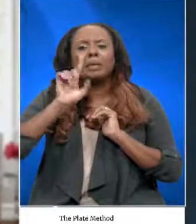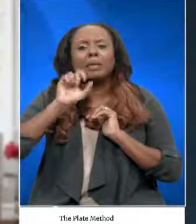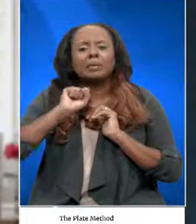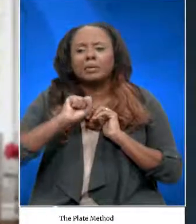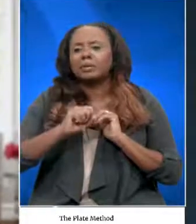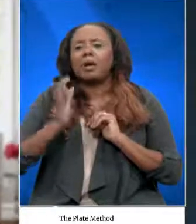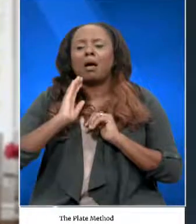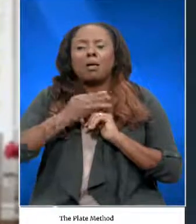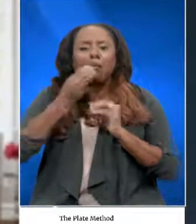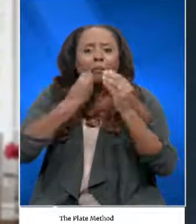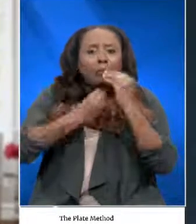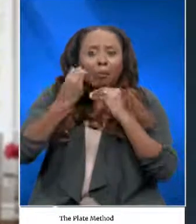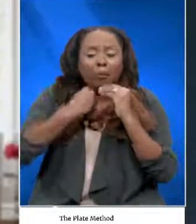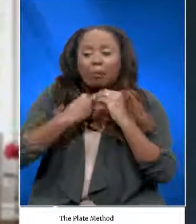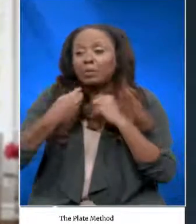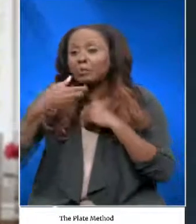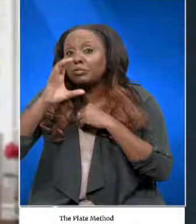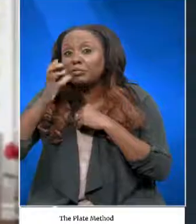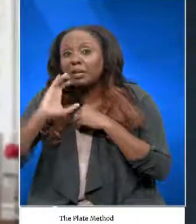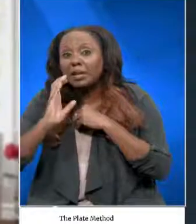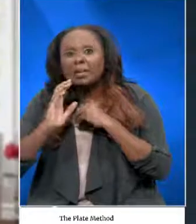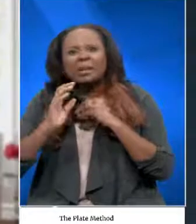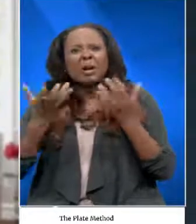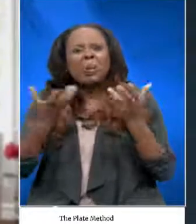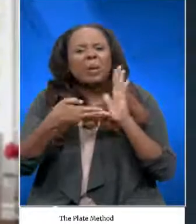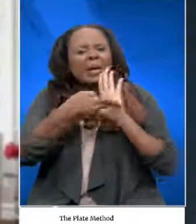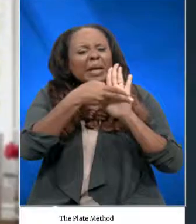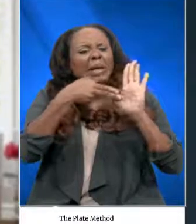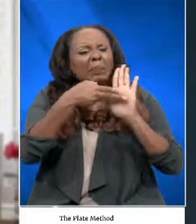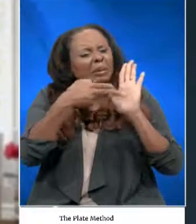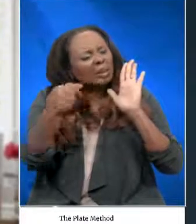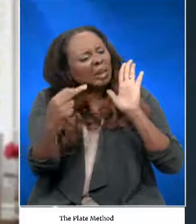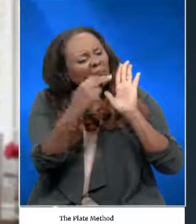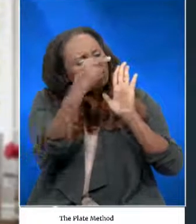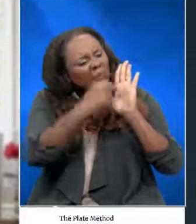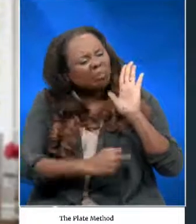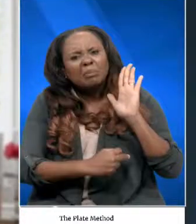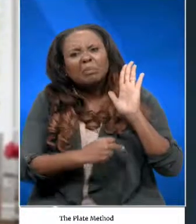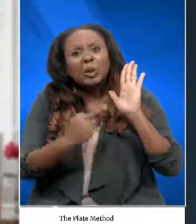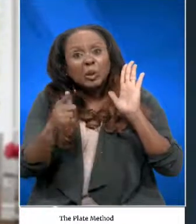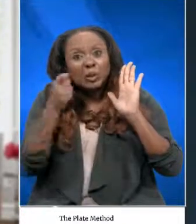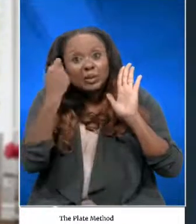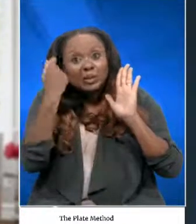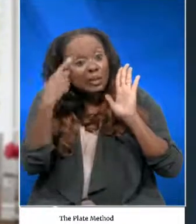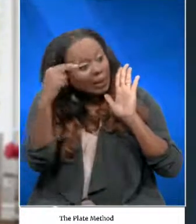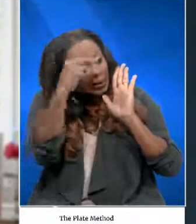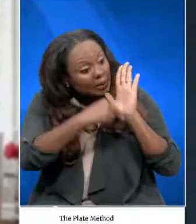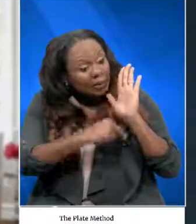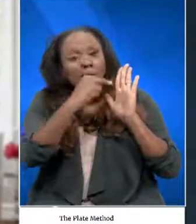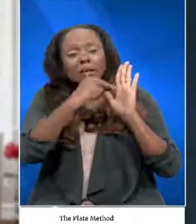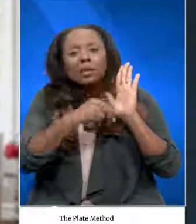And remember, if you have any concerns, if you have any questions or comments, you can